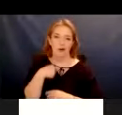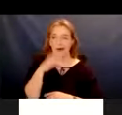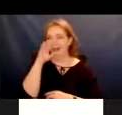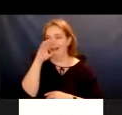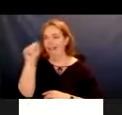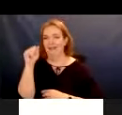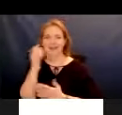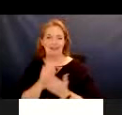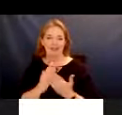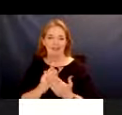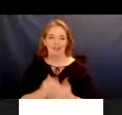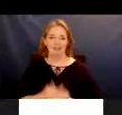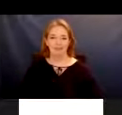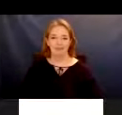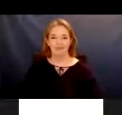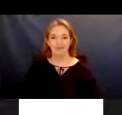It's good to be able